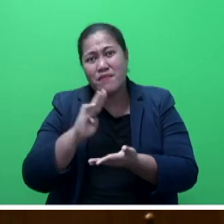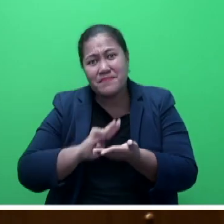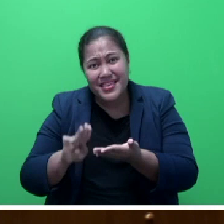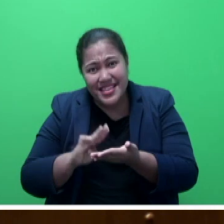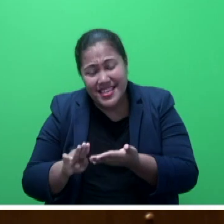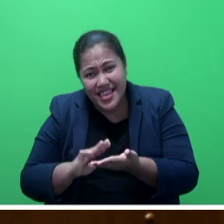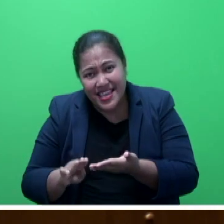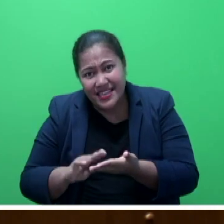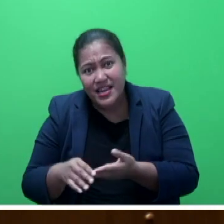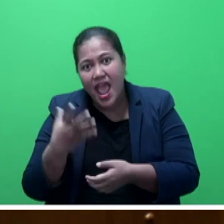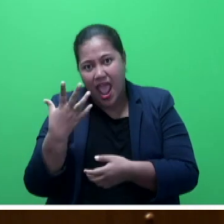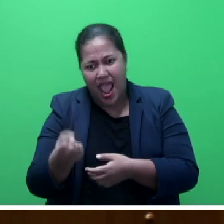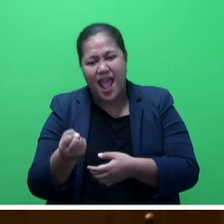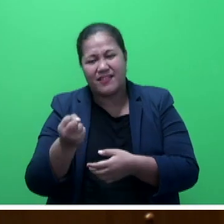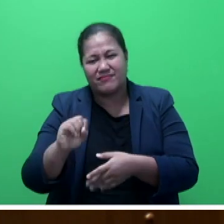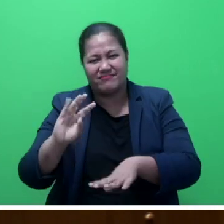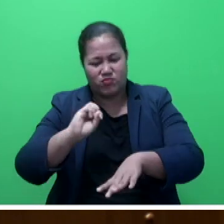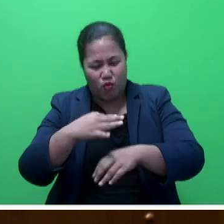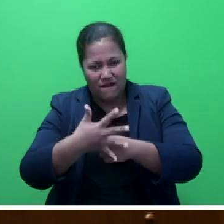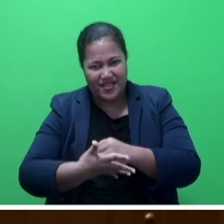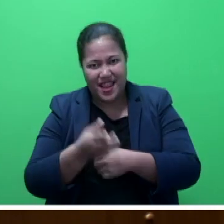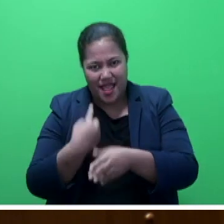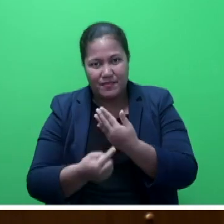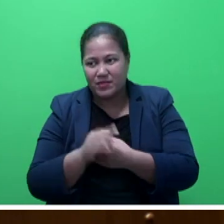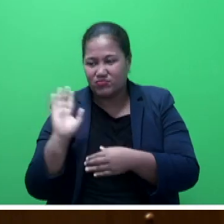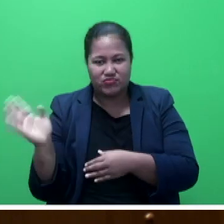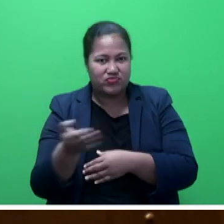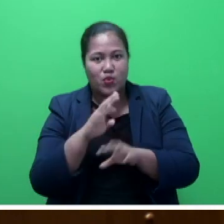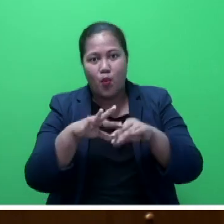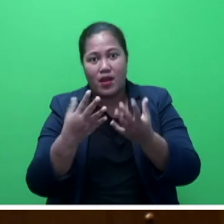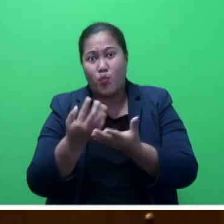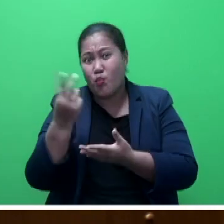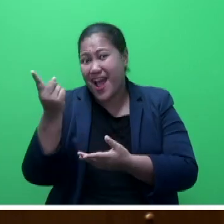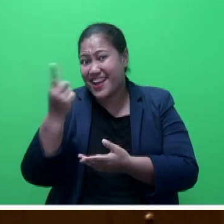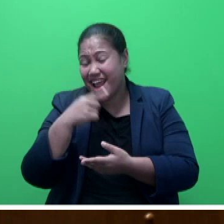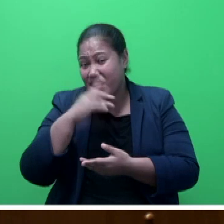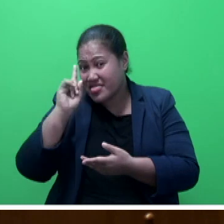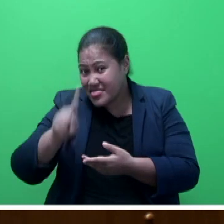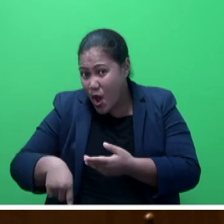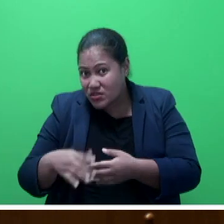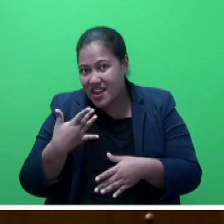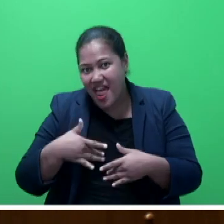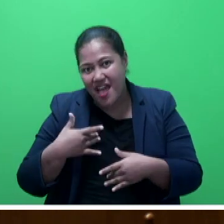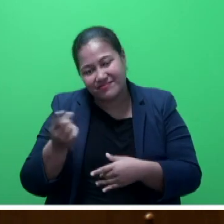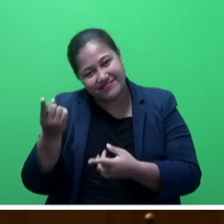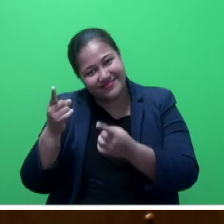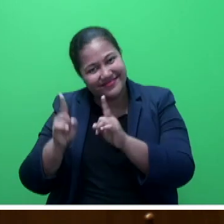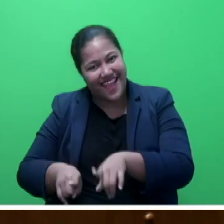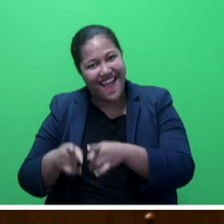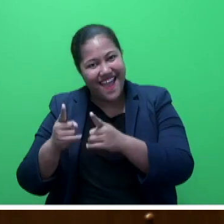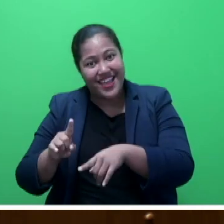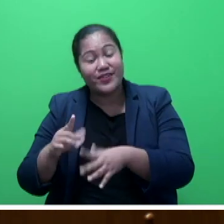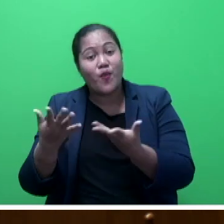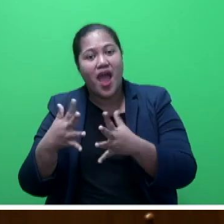recorded around the world. More than 100,000 lives have been cut short by this plague in the US